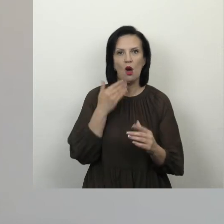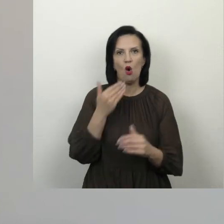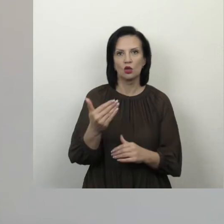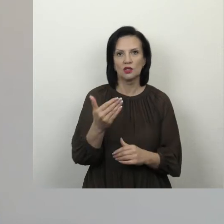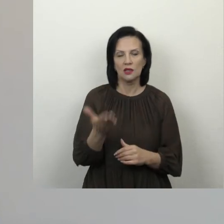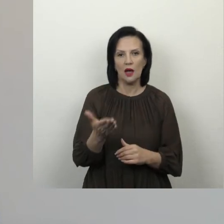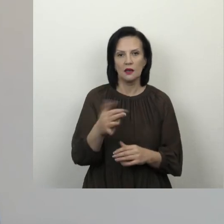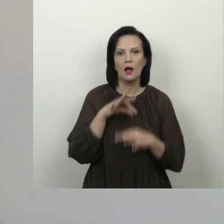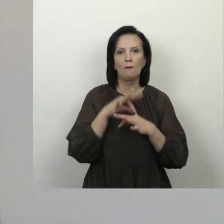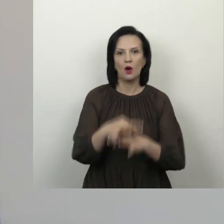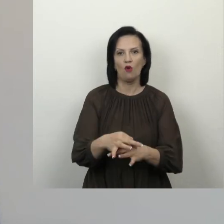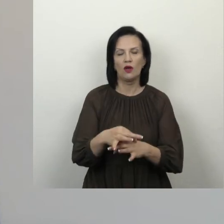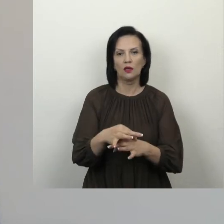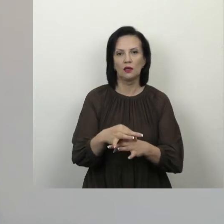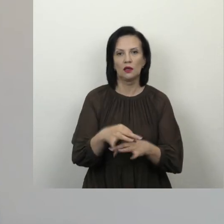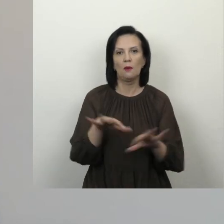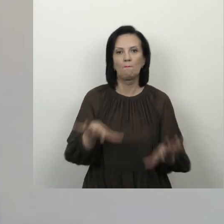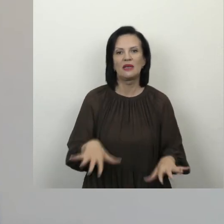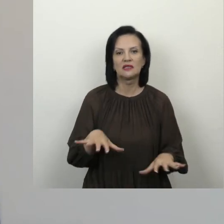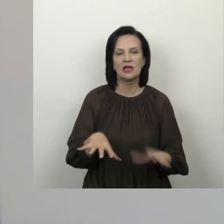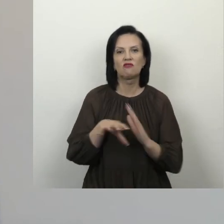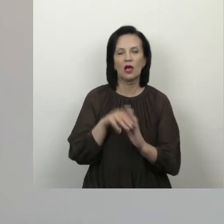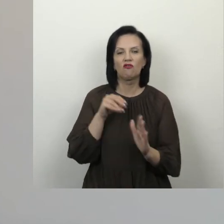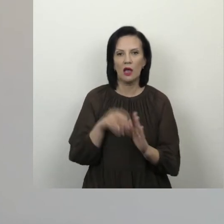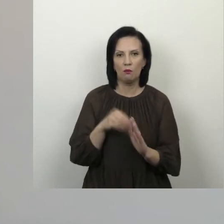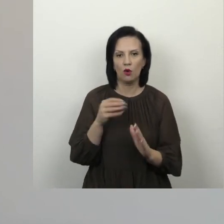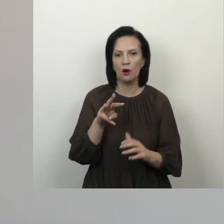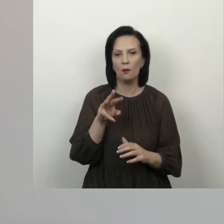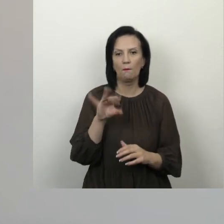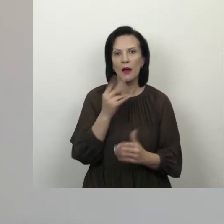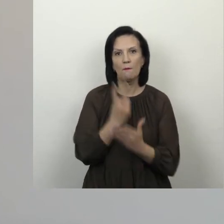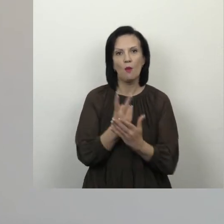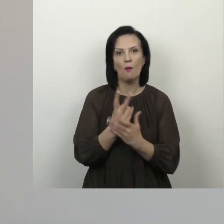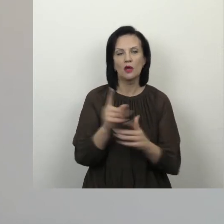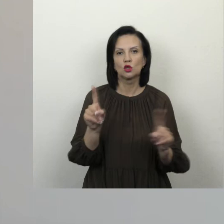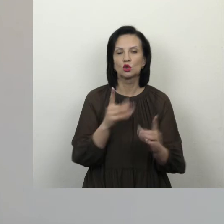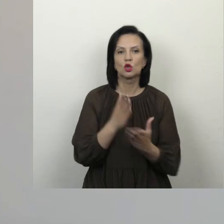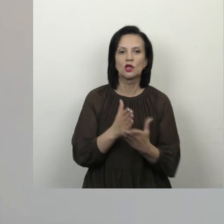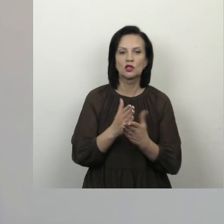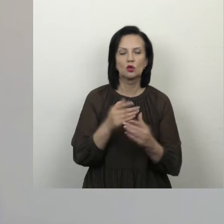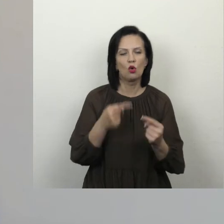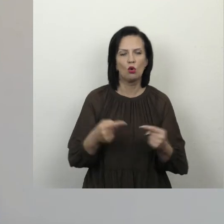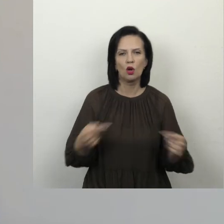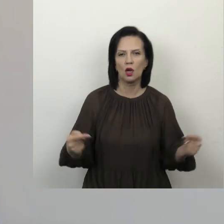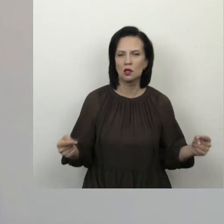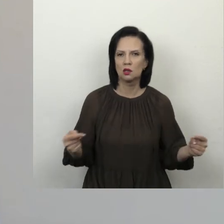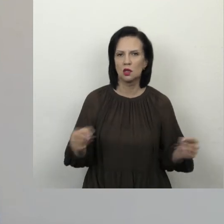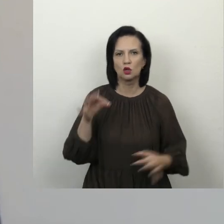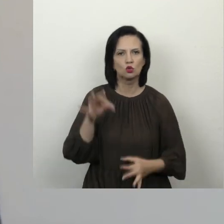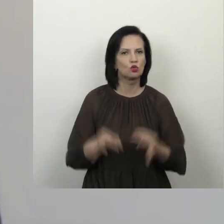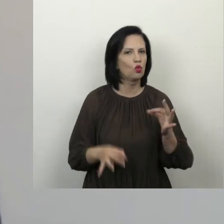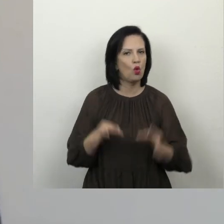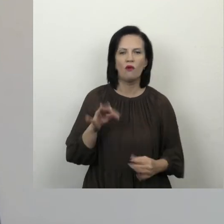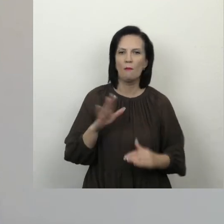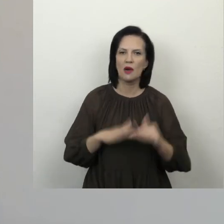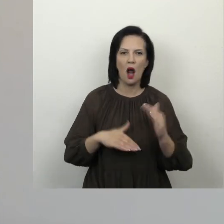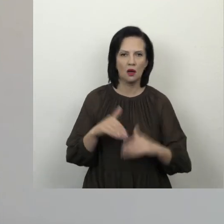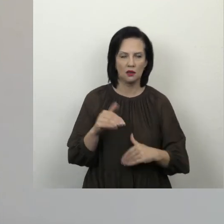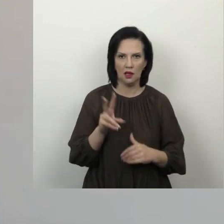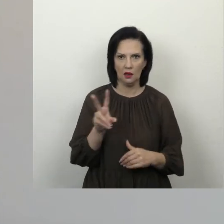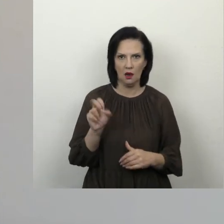here that following the recent local elections, we realized that there is